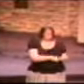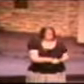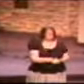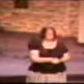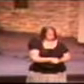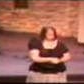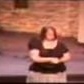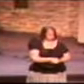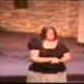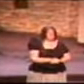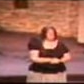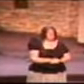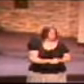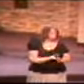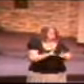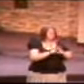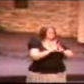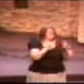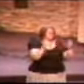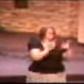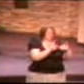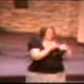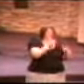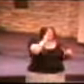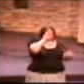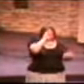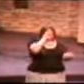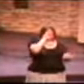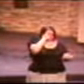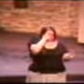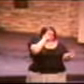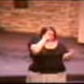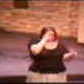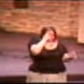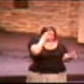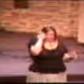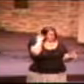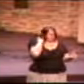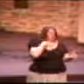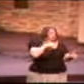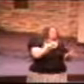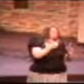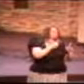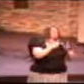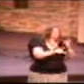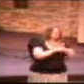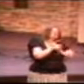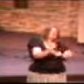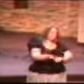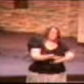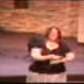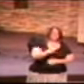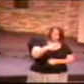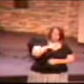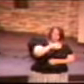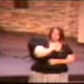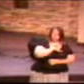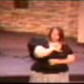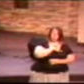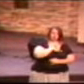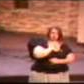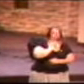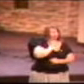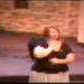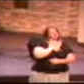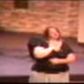because this is so easily misunderstood Jesus is inviting us to an allegiance